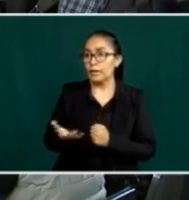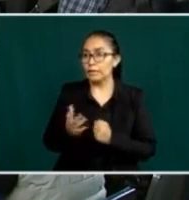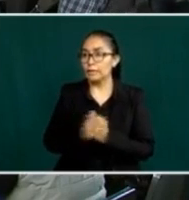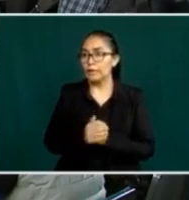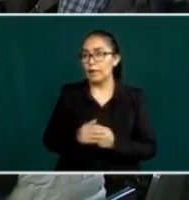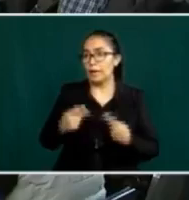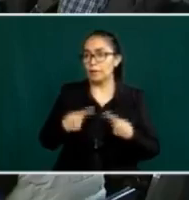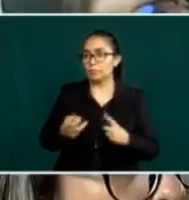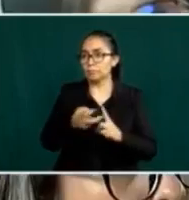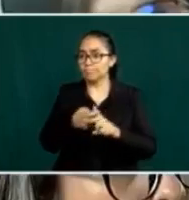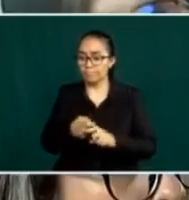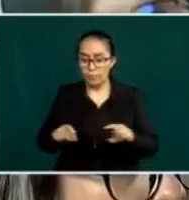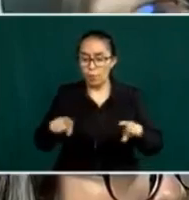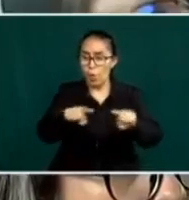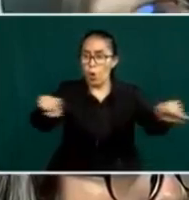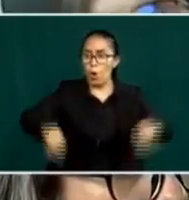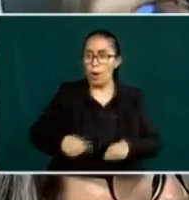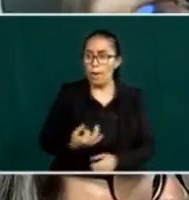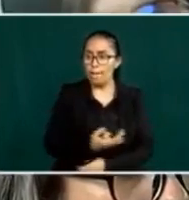this.